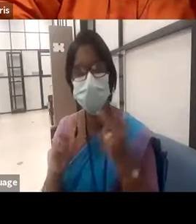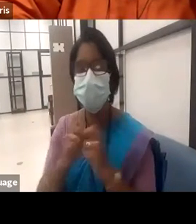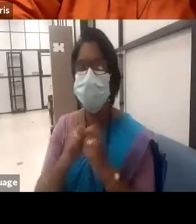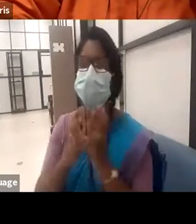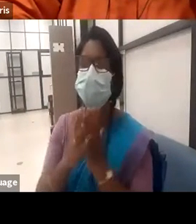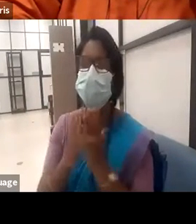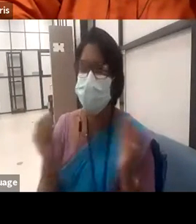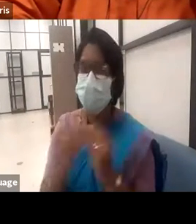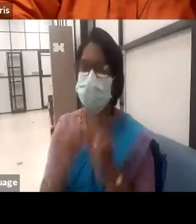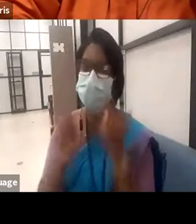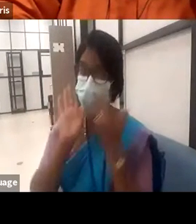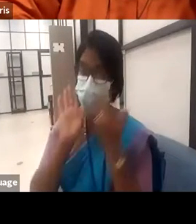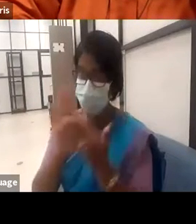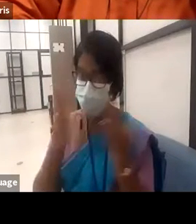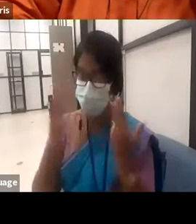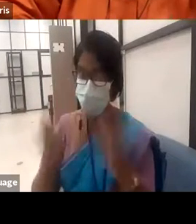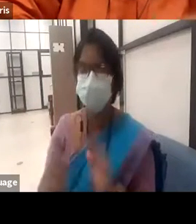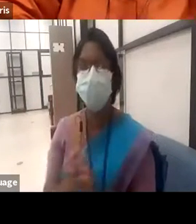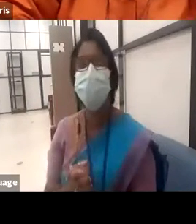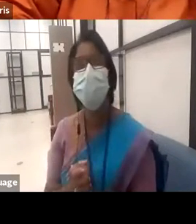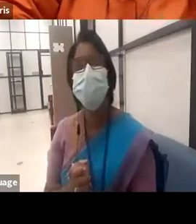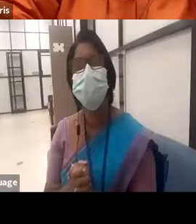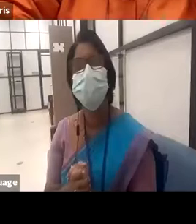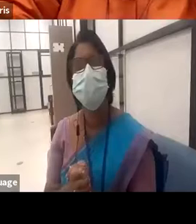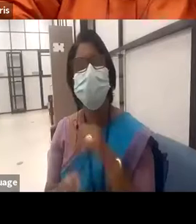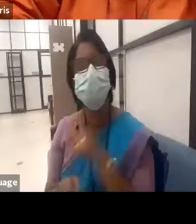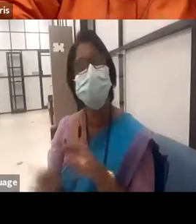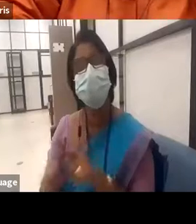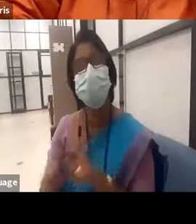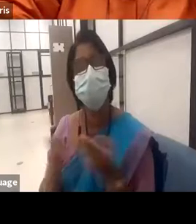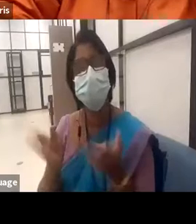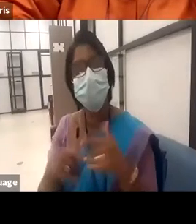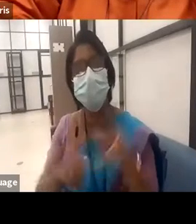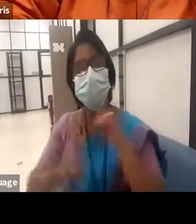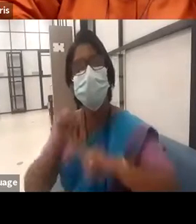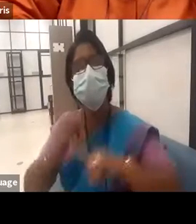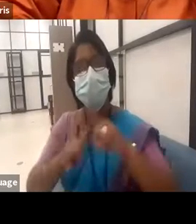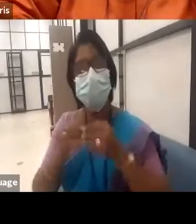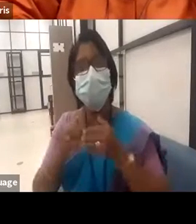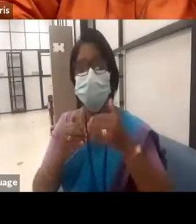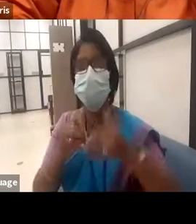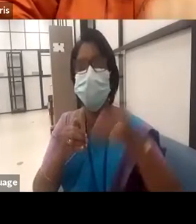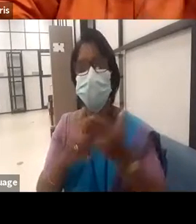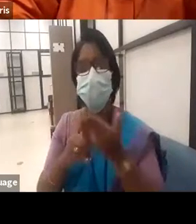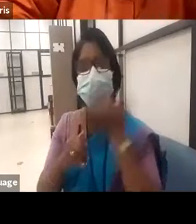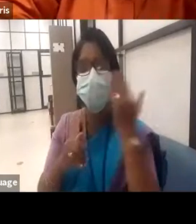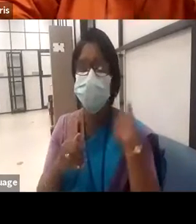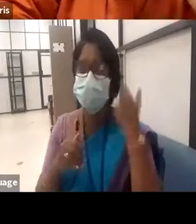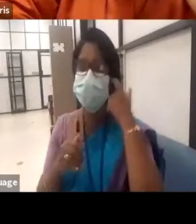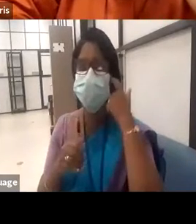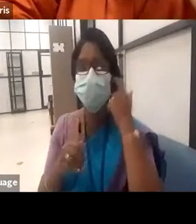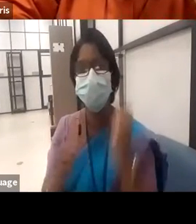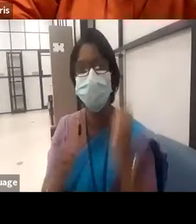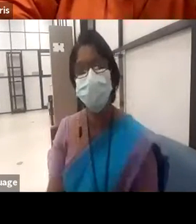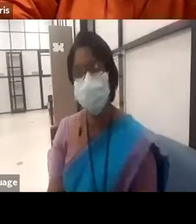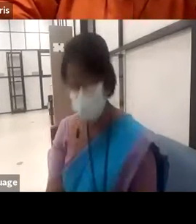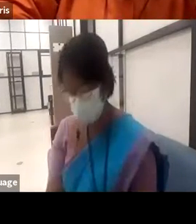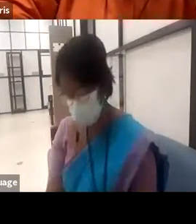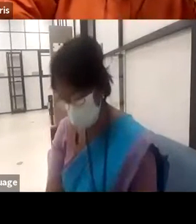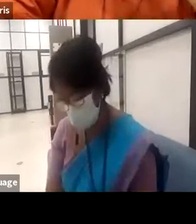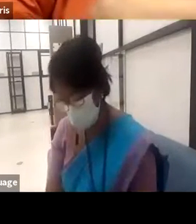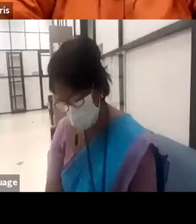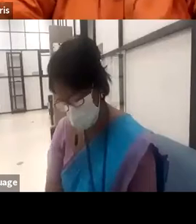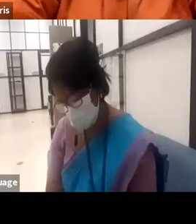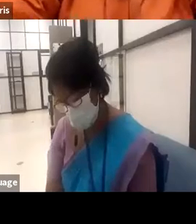more value to that during our questions and answers. Thank you. Thank you so much, Suresh, for